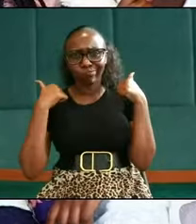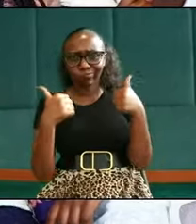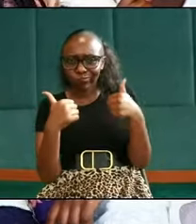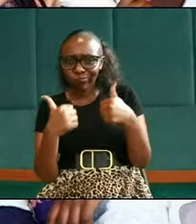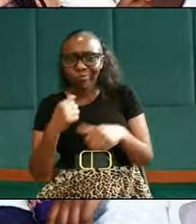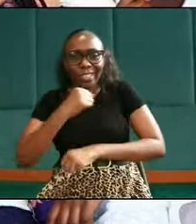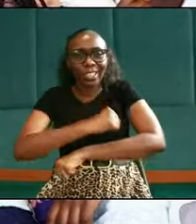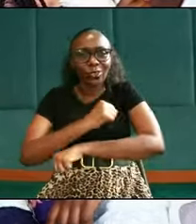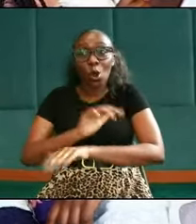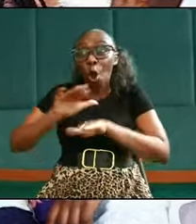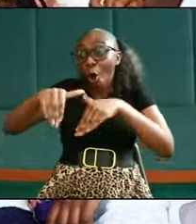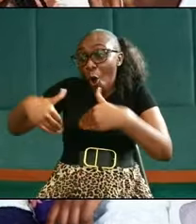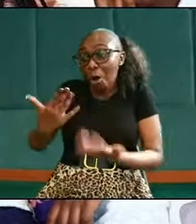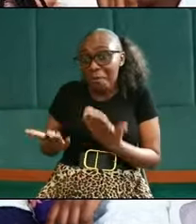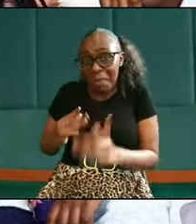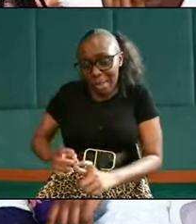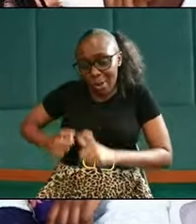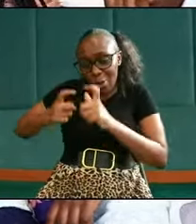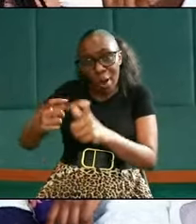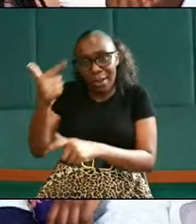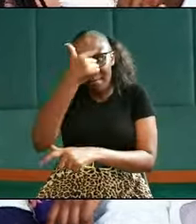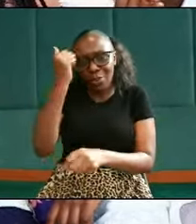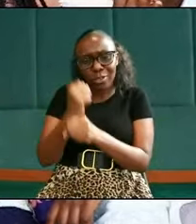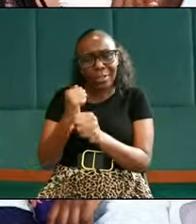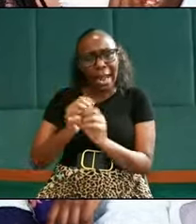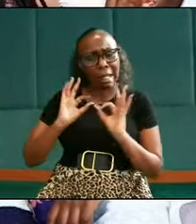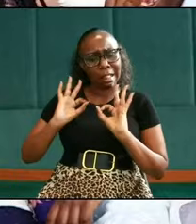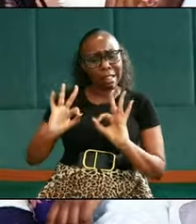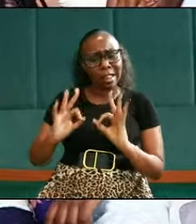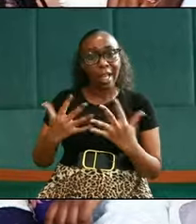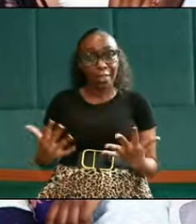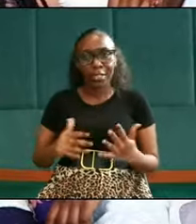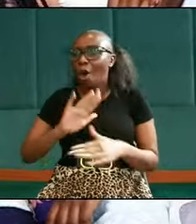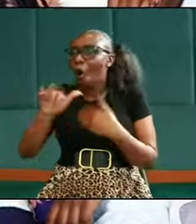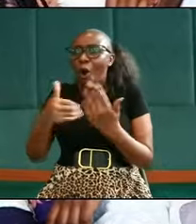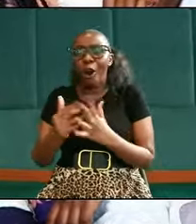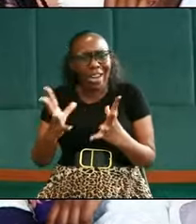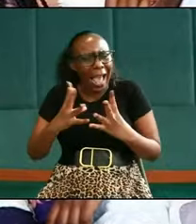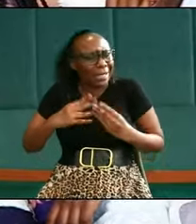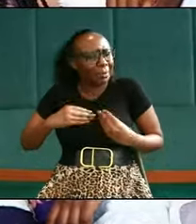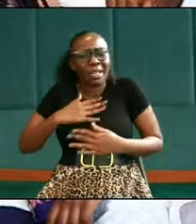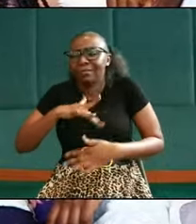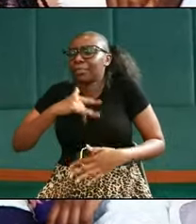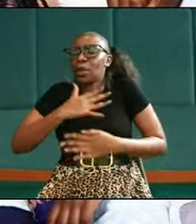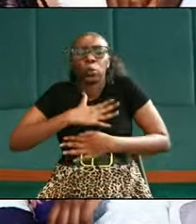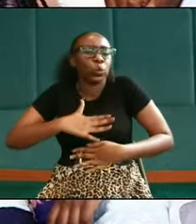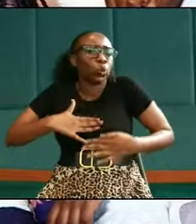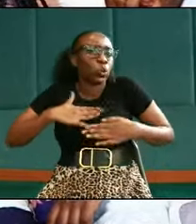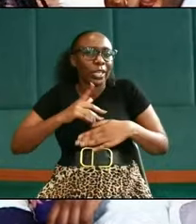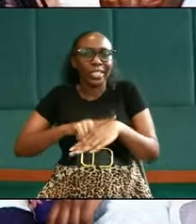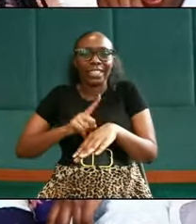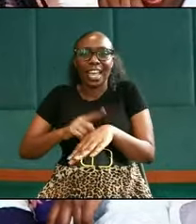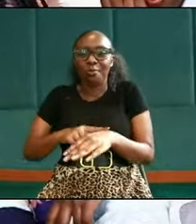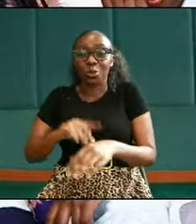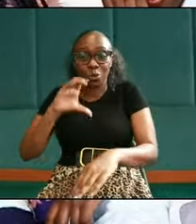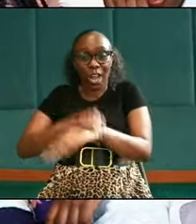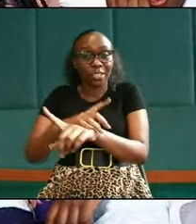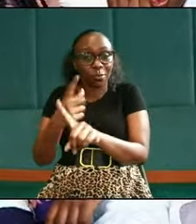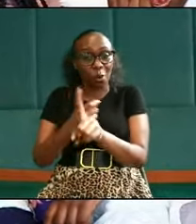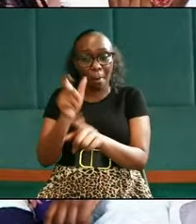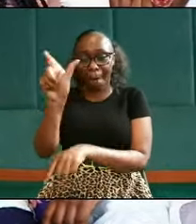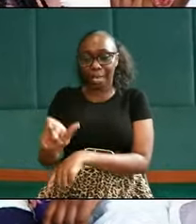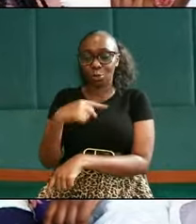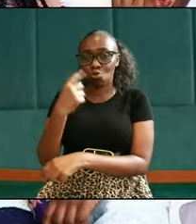you're being rewarded for doing something good. Everyone appreciates, especially from someone that we love. And that is how